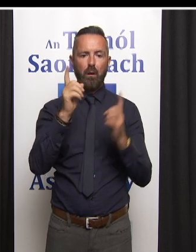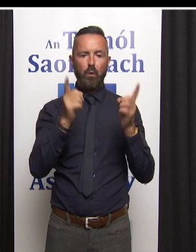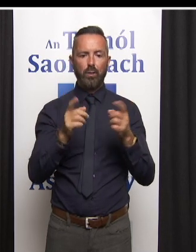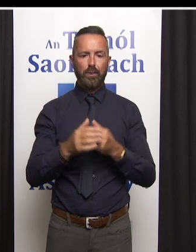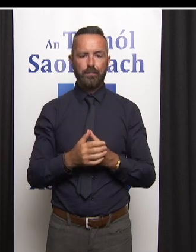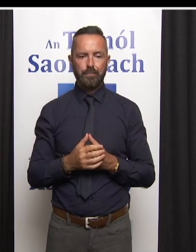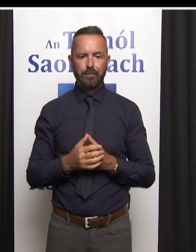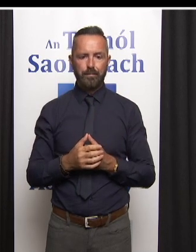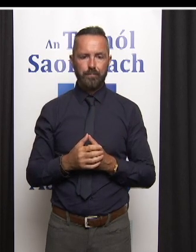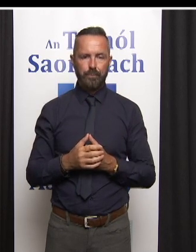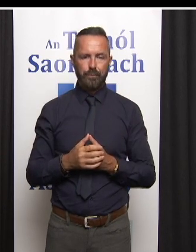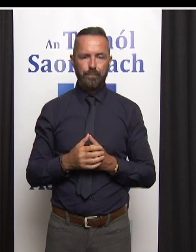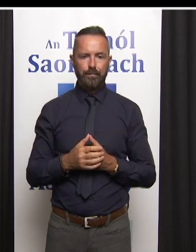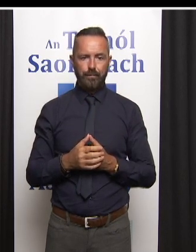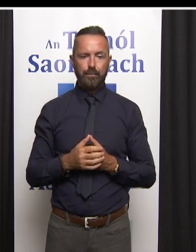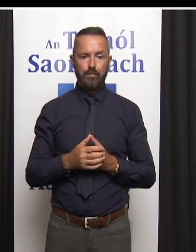of the